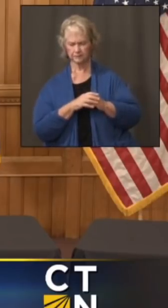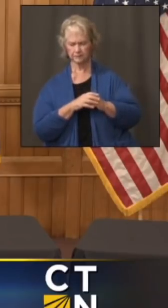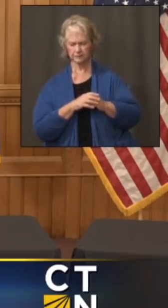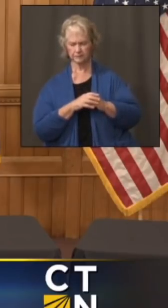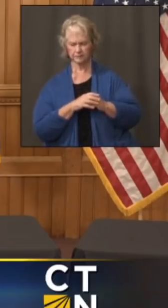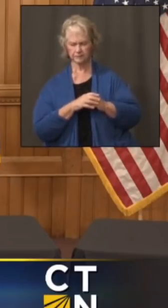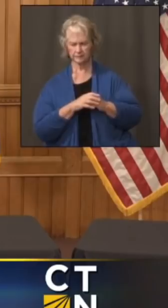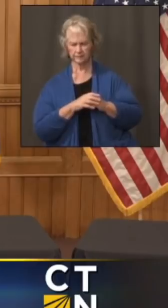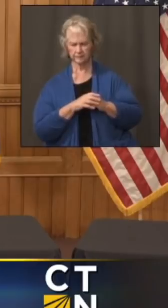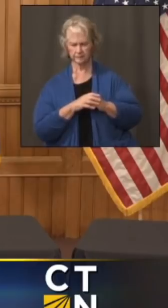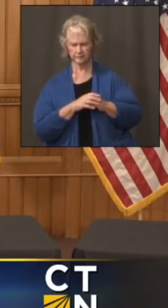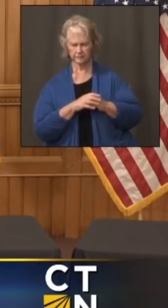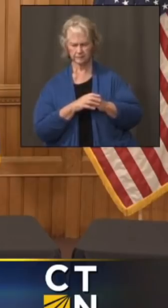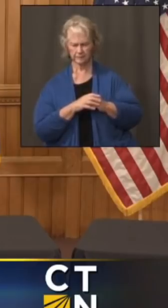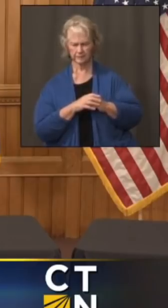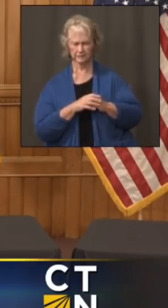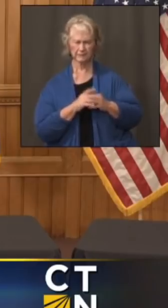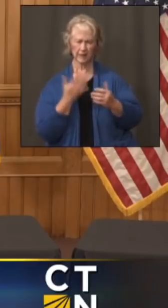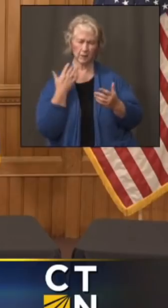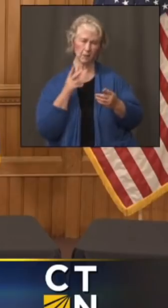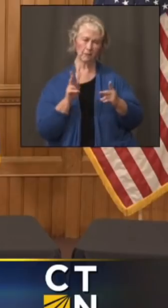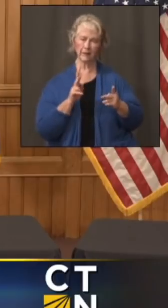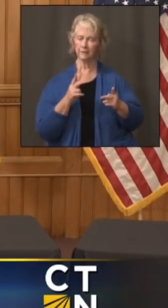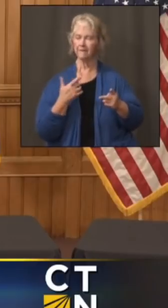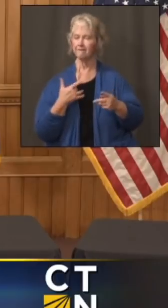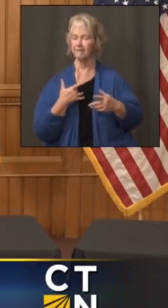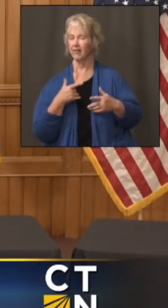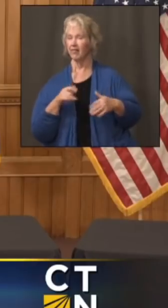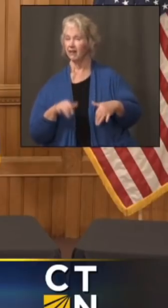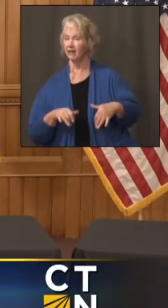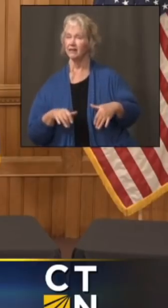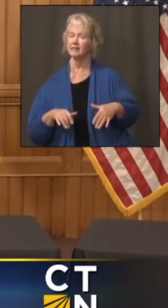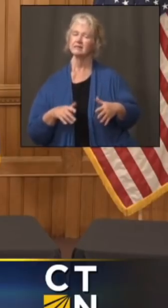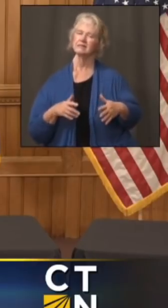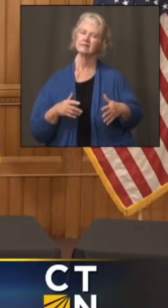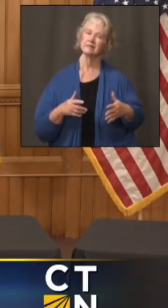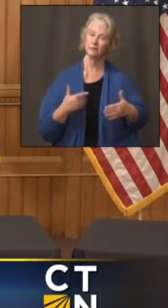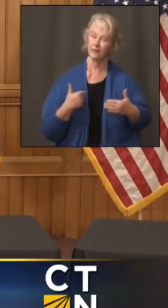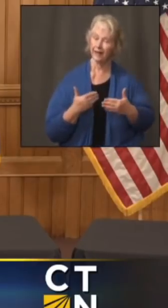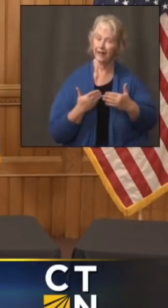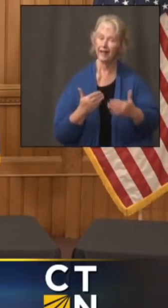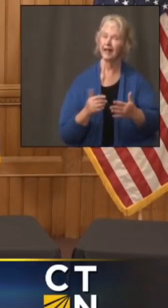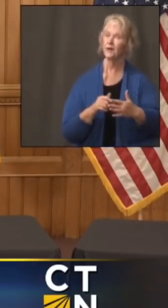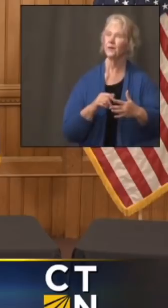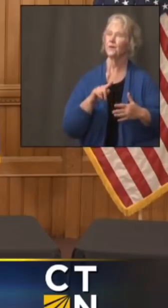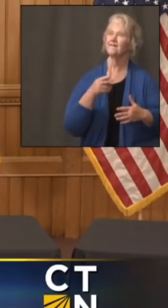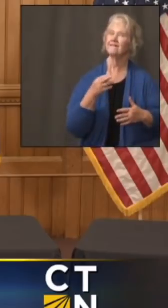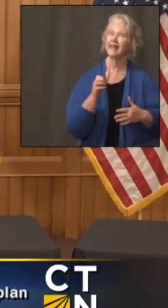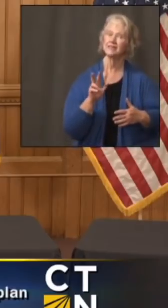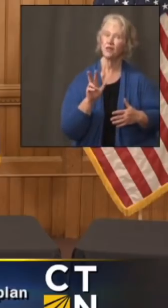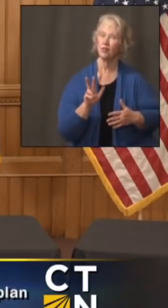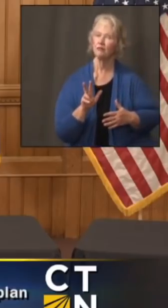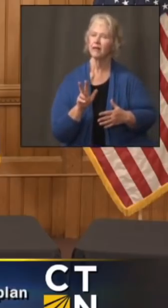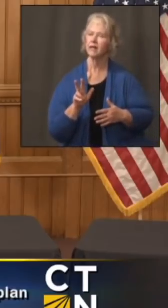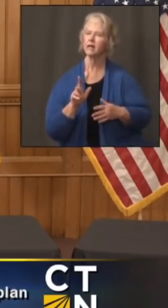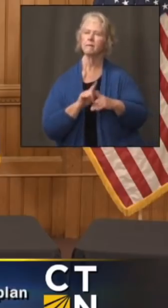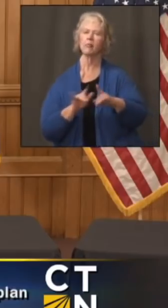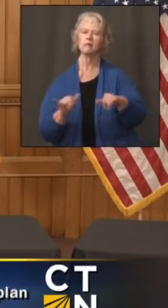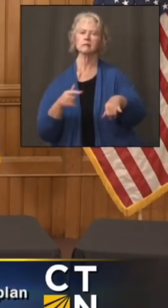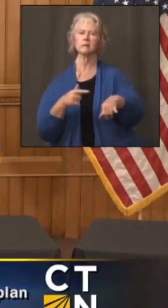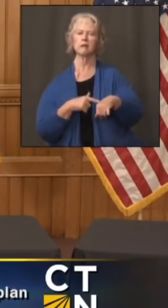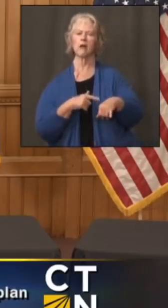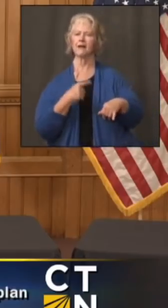these two news stories a little jarring, right? Here we are moving into phase 3, and on the same day, we're also sort of